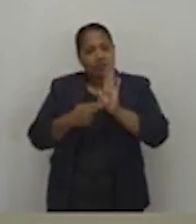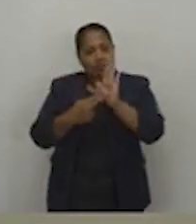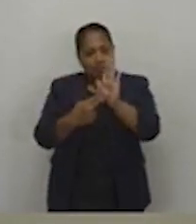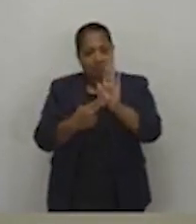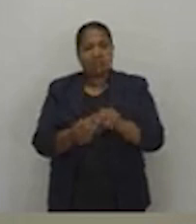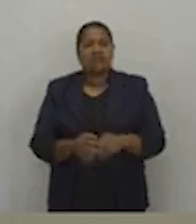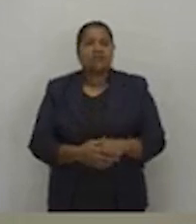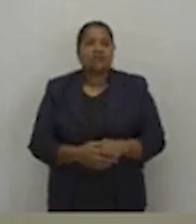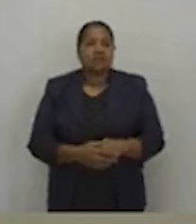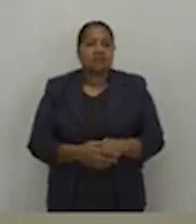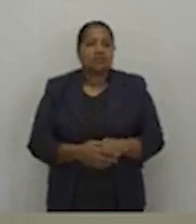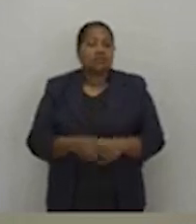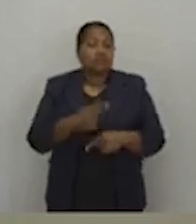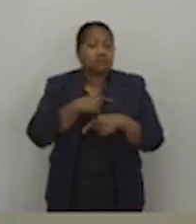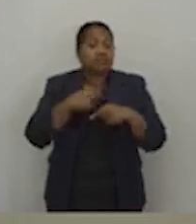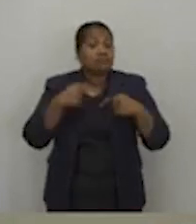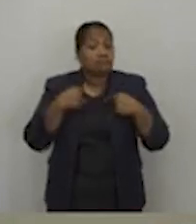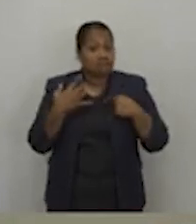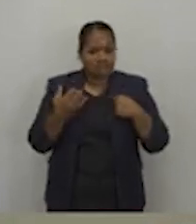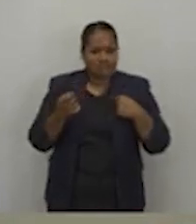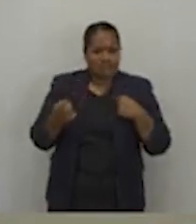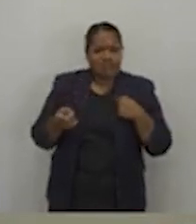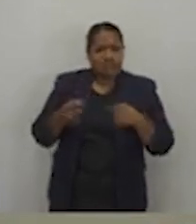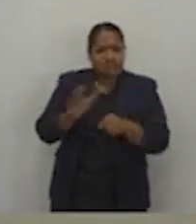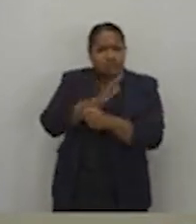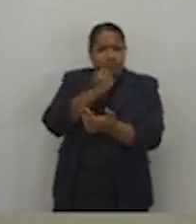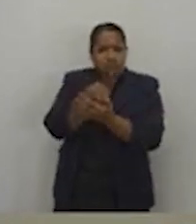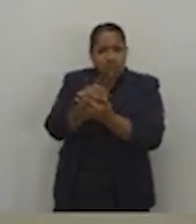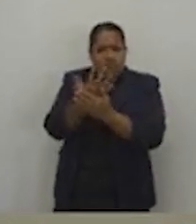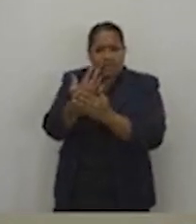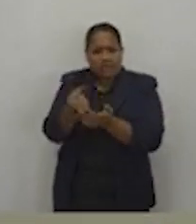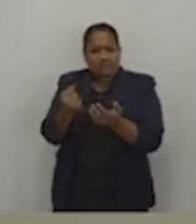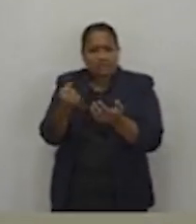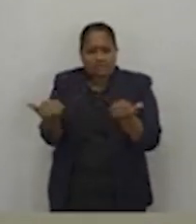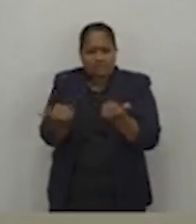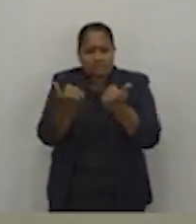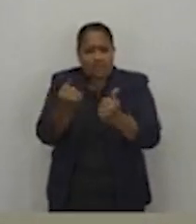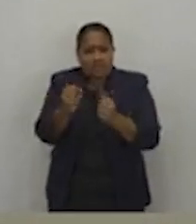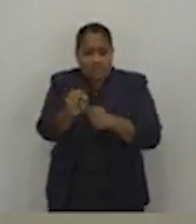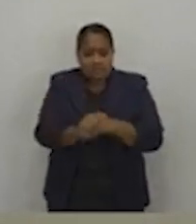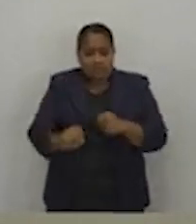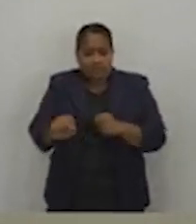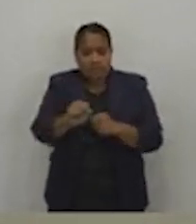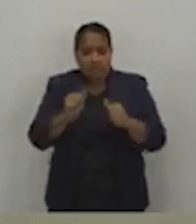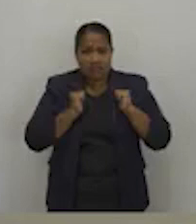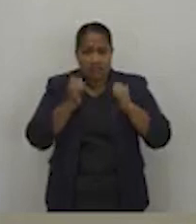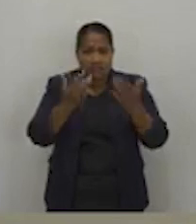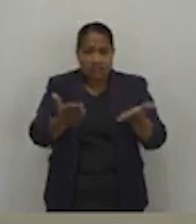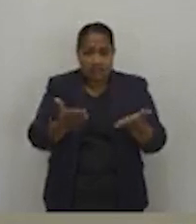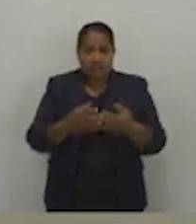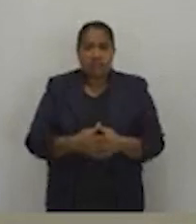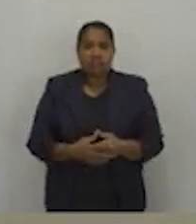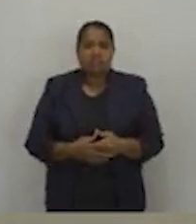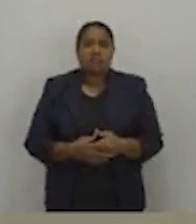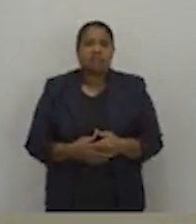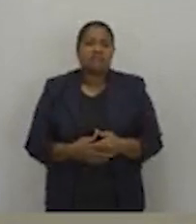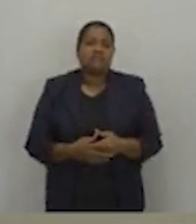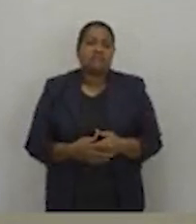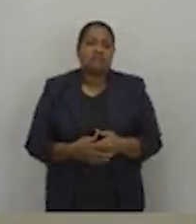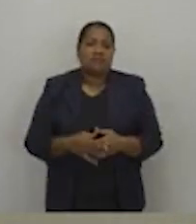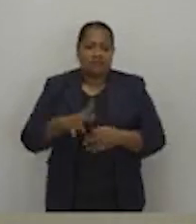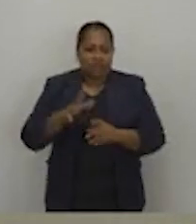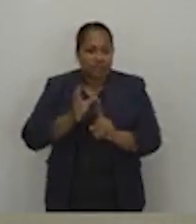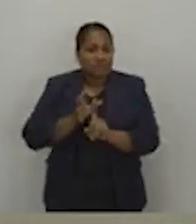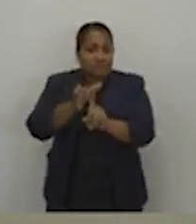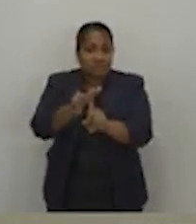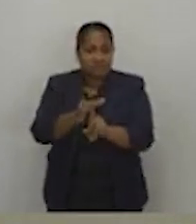visa arrivals to ensure we have adequate quarantine space available to support our robust contact tracing effort.